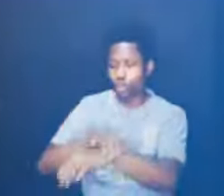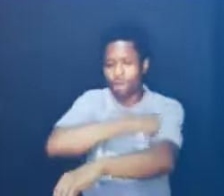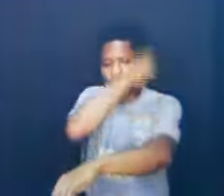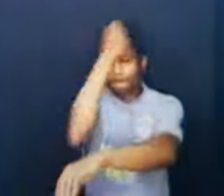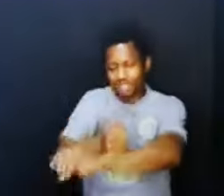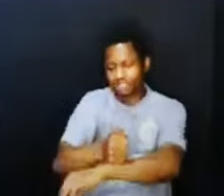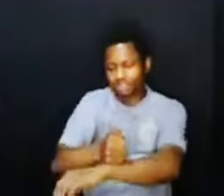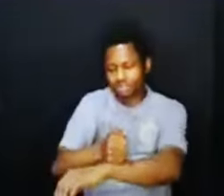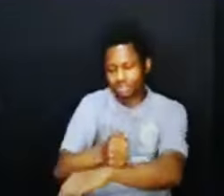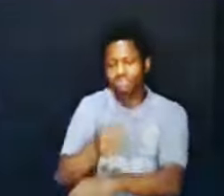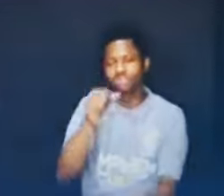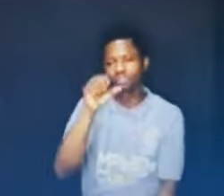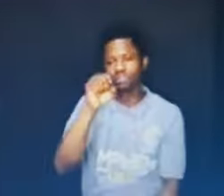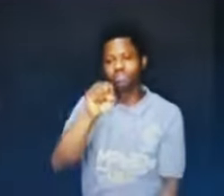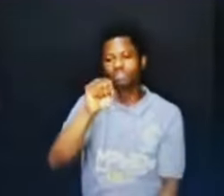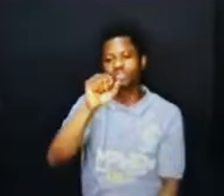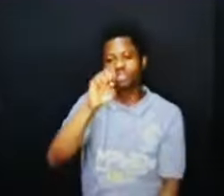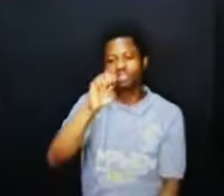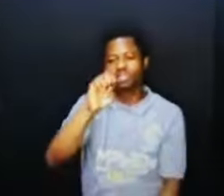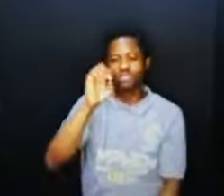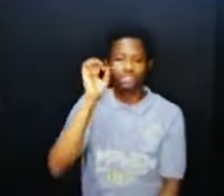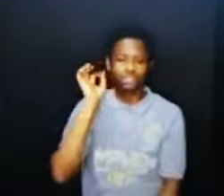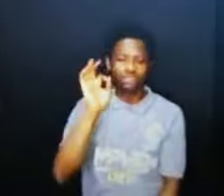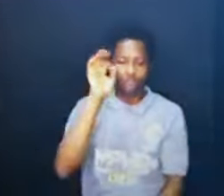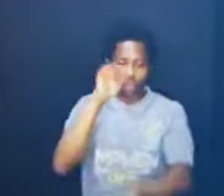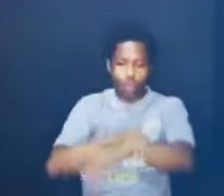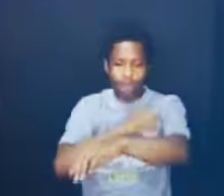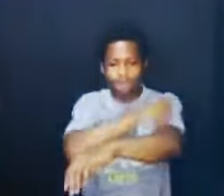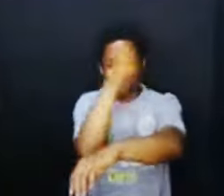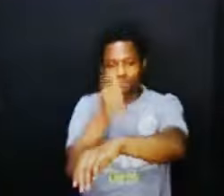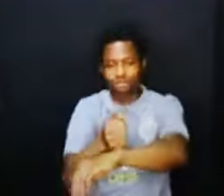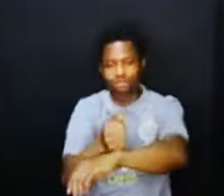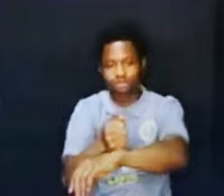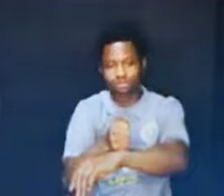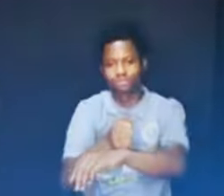Matthew chapter 5 particular. Now,